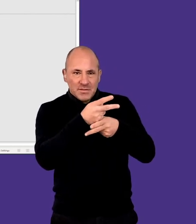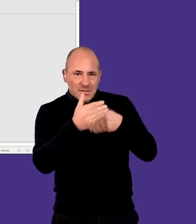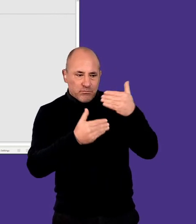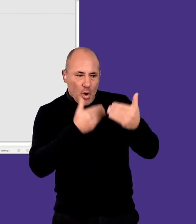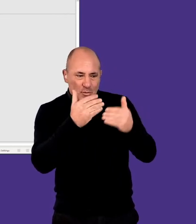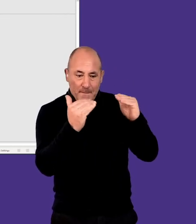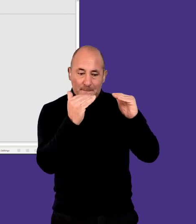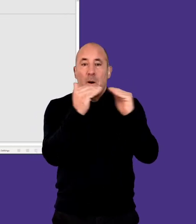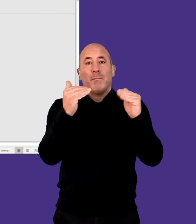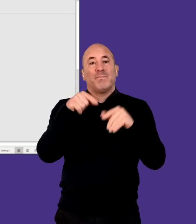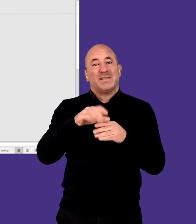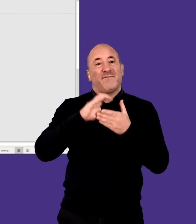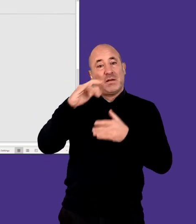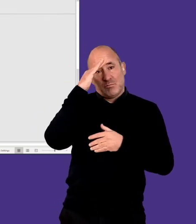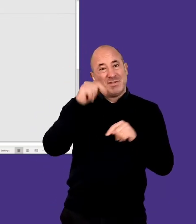principle.